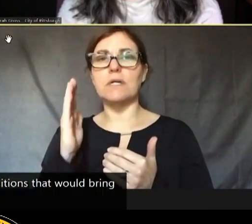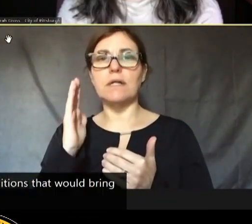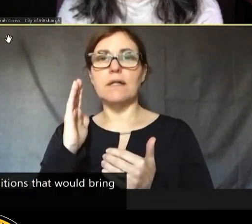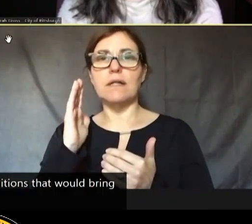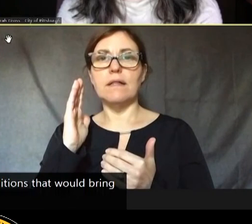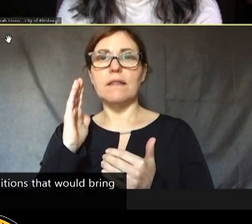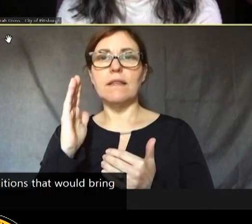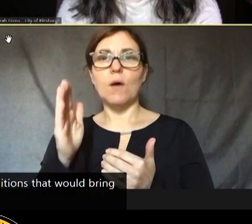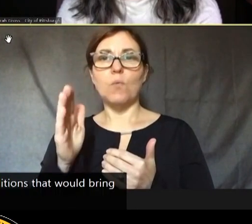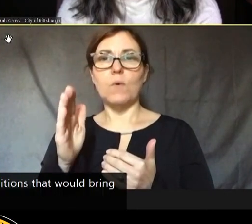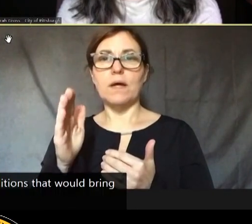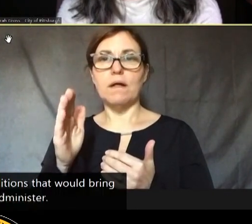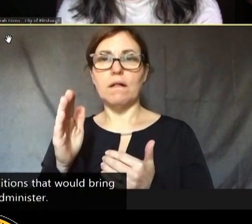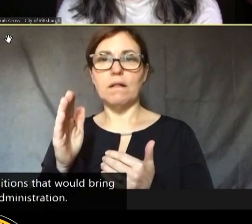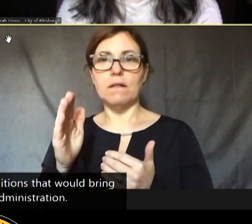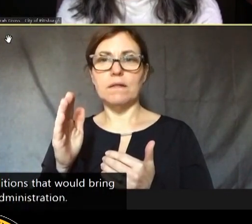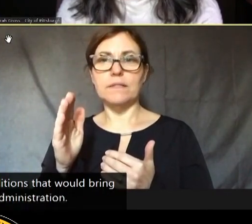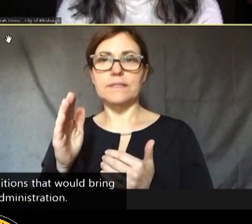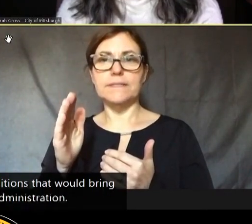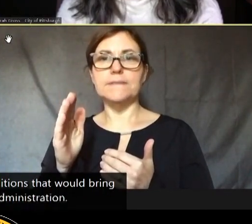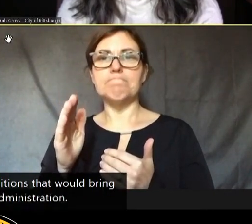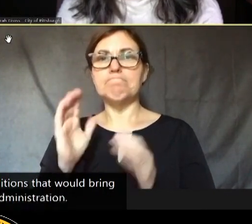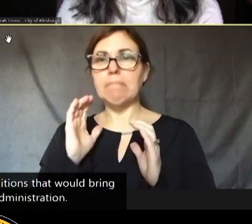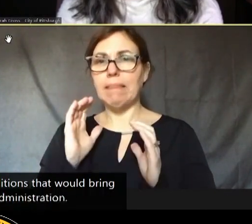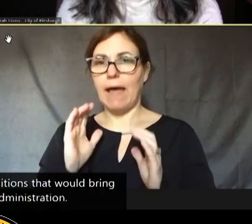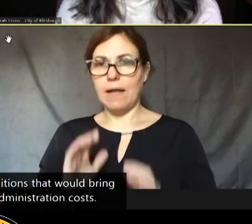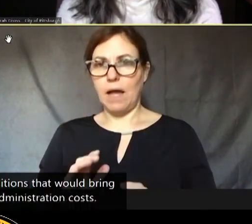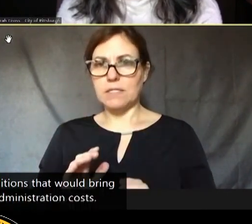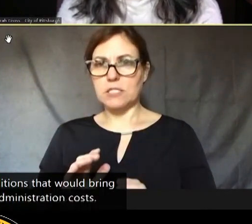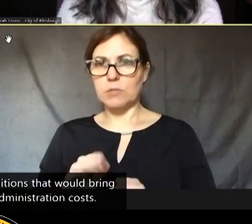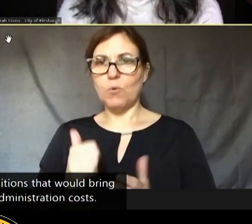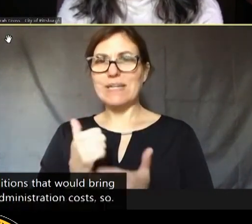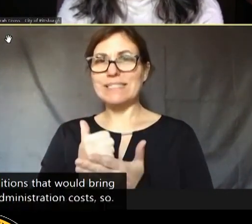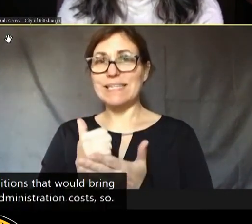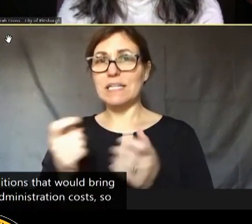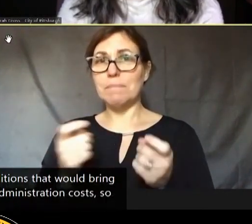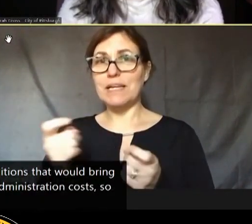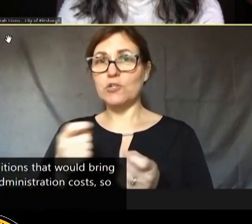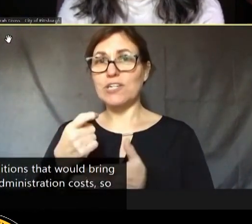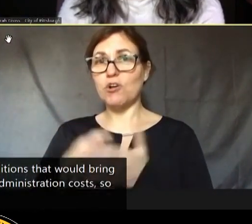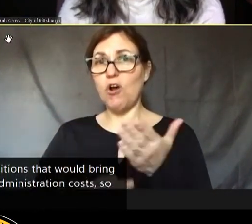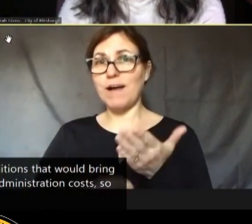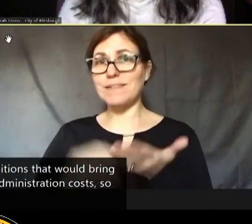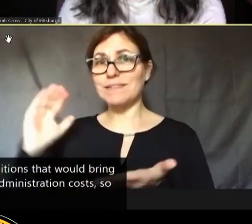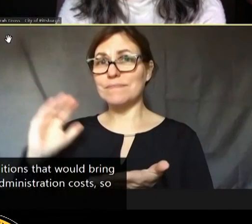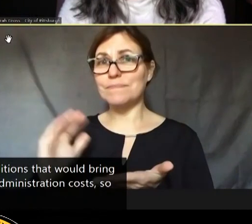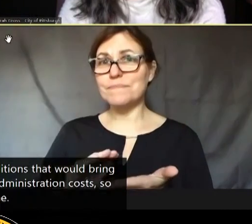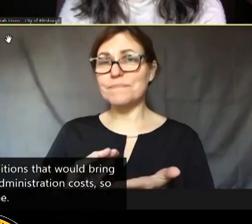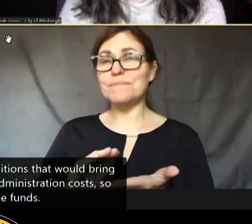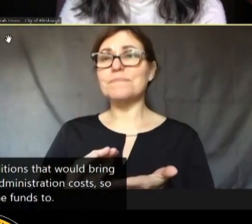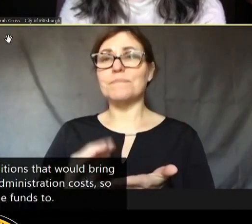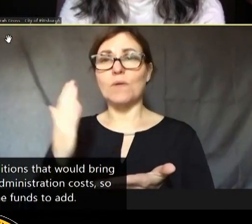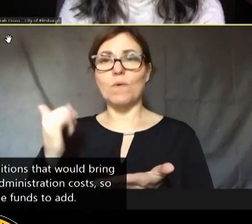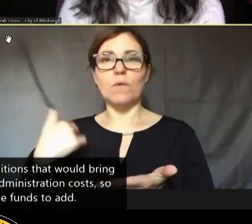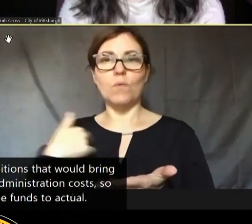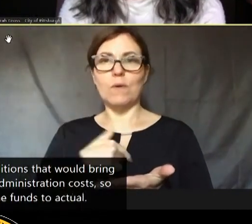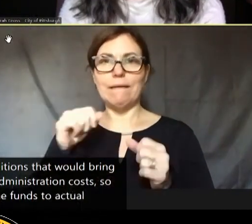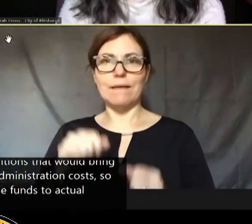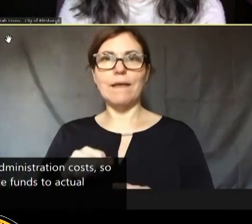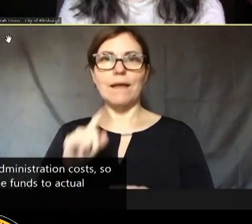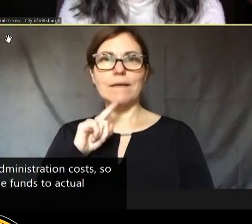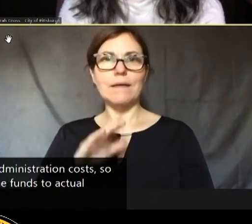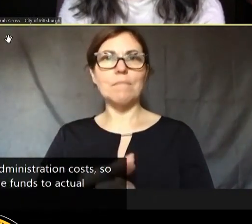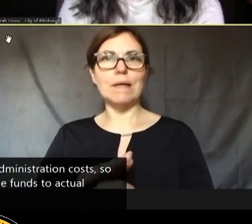assistance administration costs so that we could devote more of the funds to actual customer